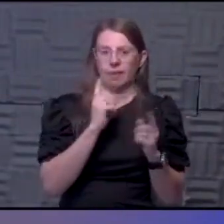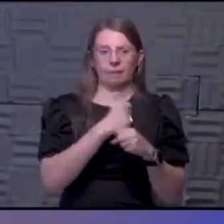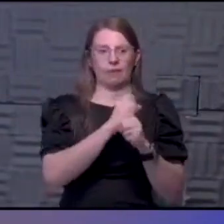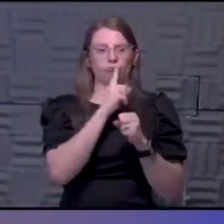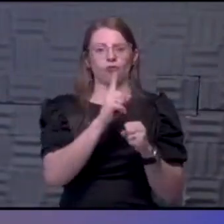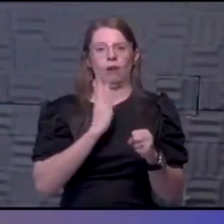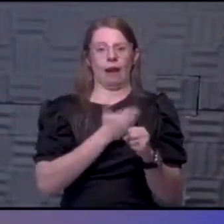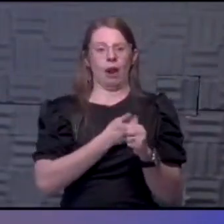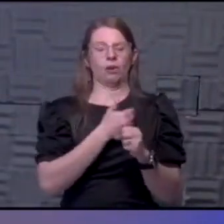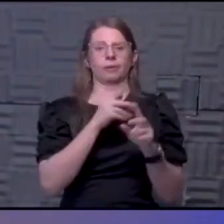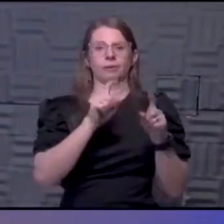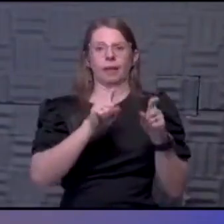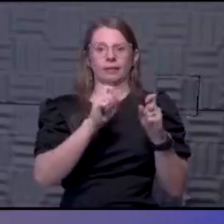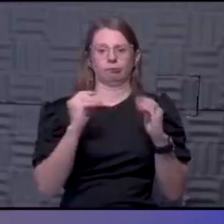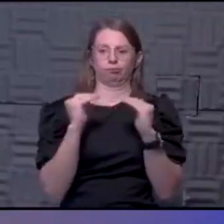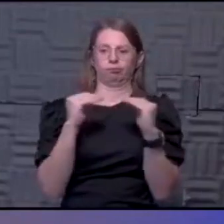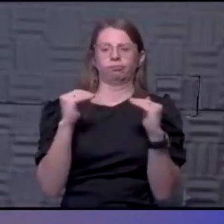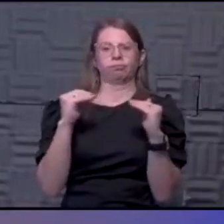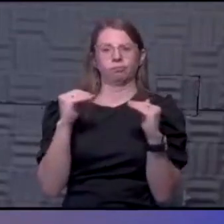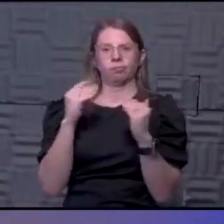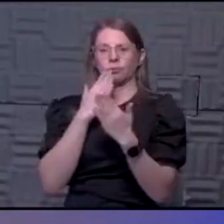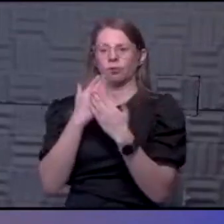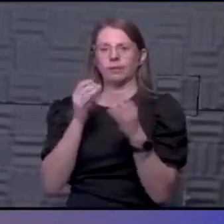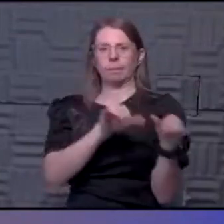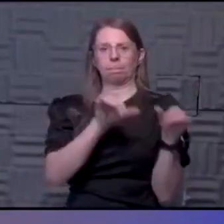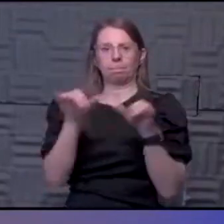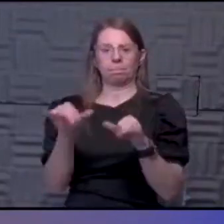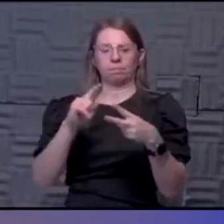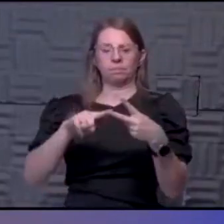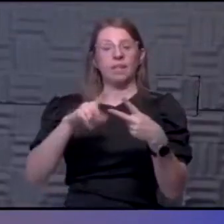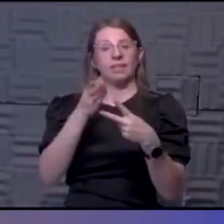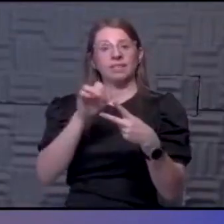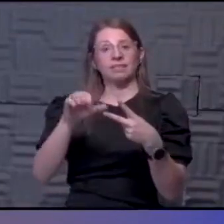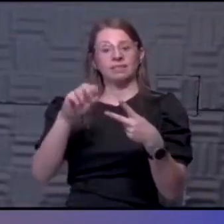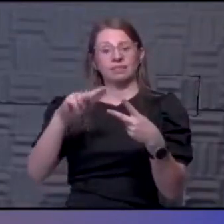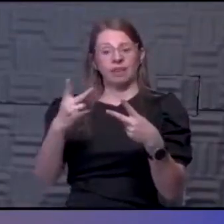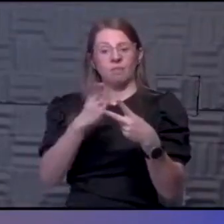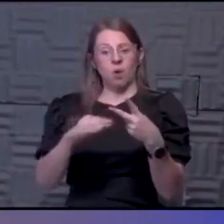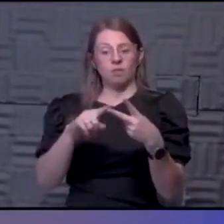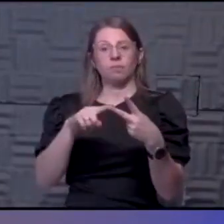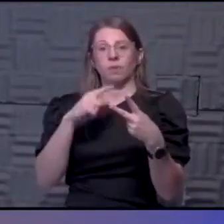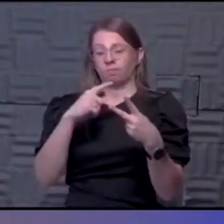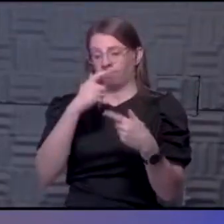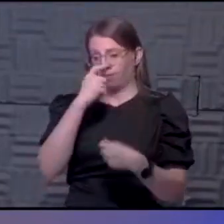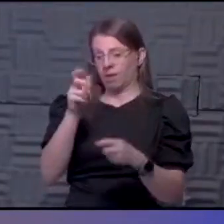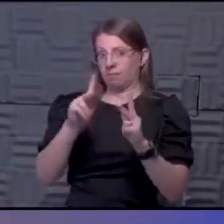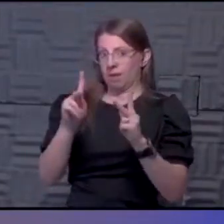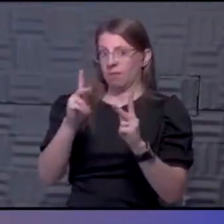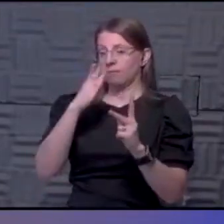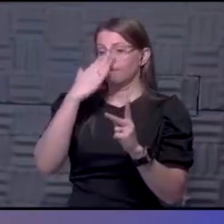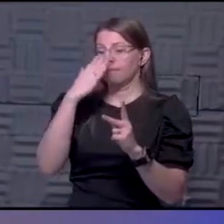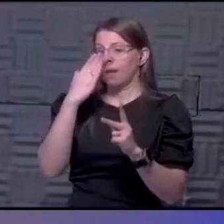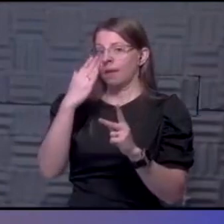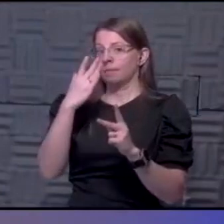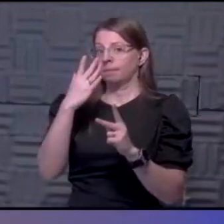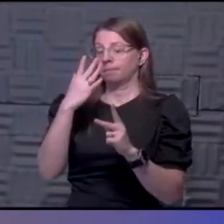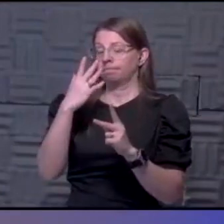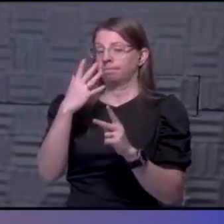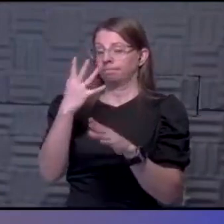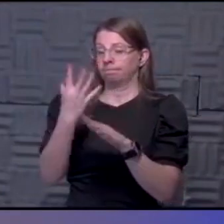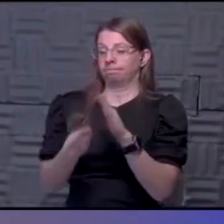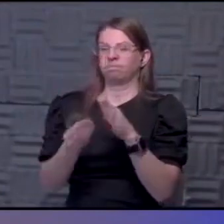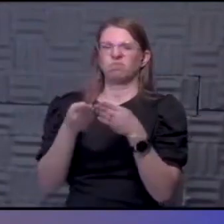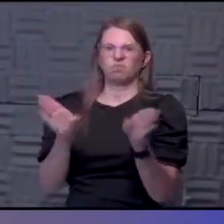is just as good as some of the others out there. And then the second part is that we are interested in folks who have lost their sense of smell